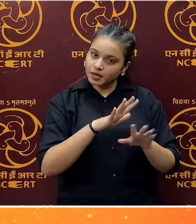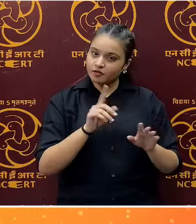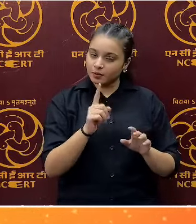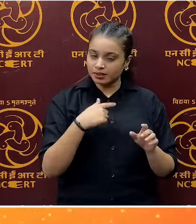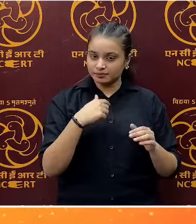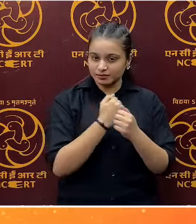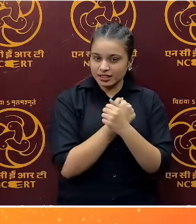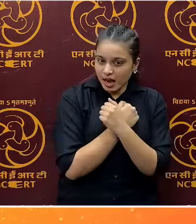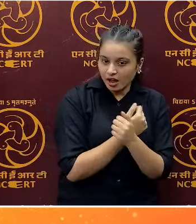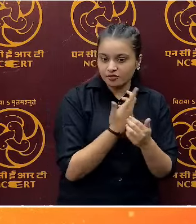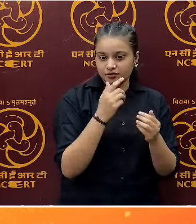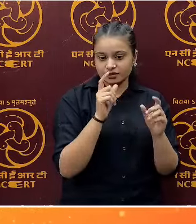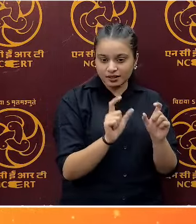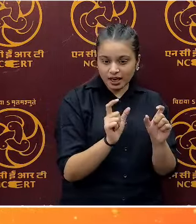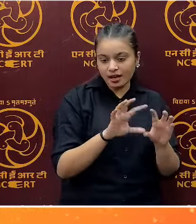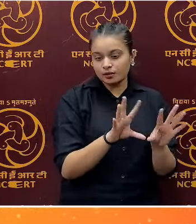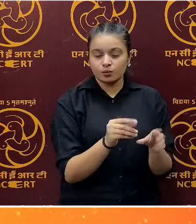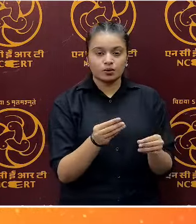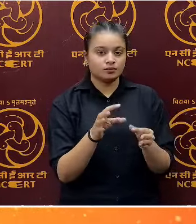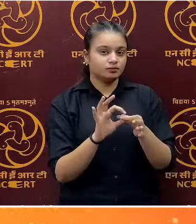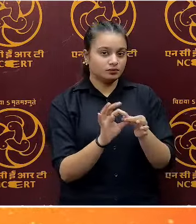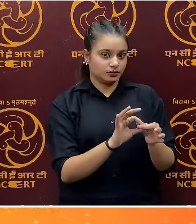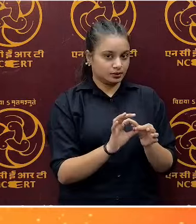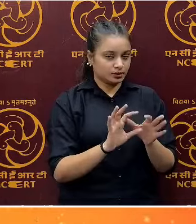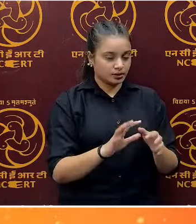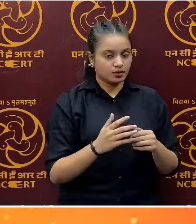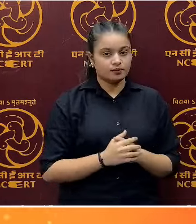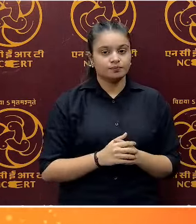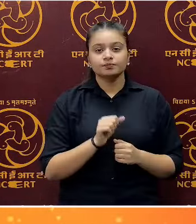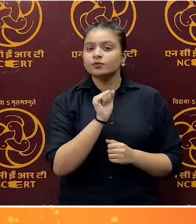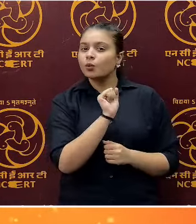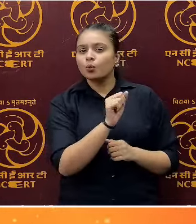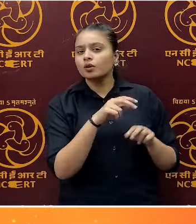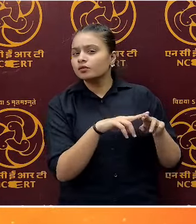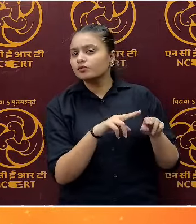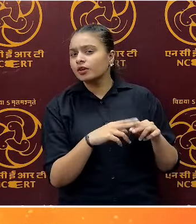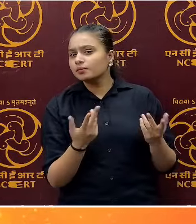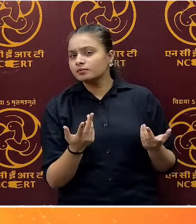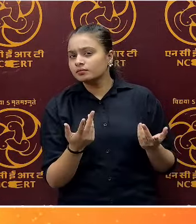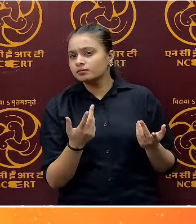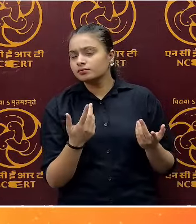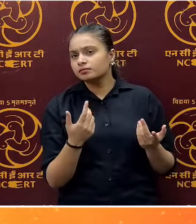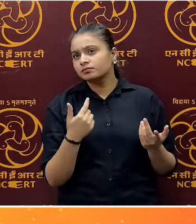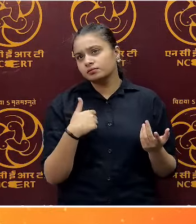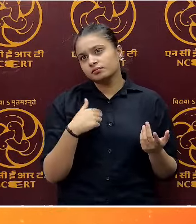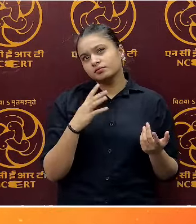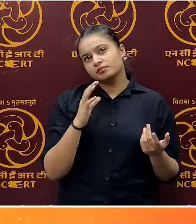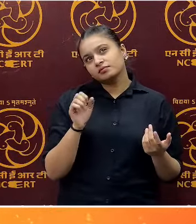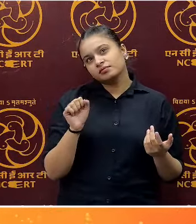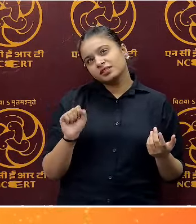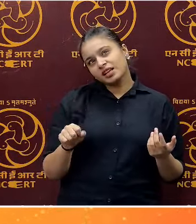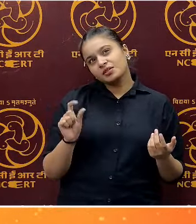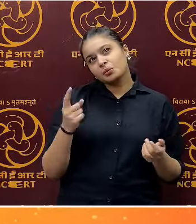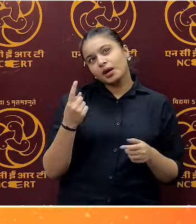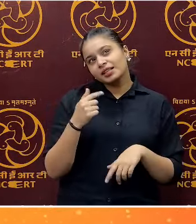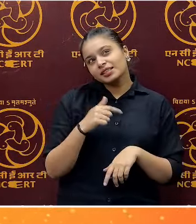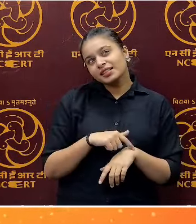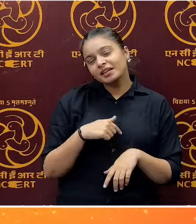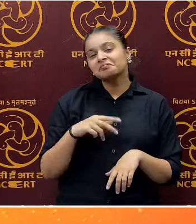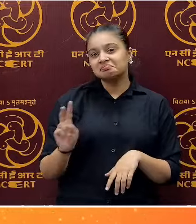loving and they are caring to each other. Right. From which family you are, ma'am? You are? Well, I too at one point of time from a